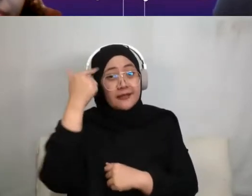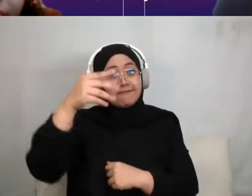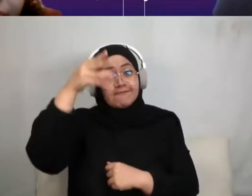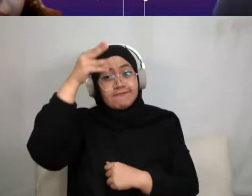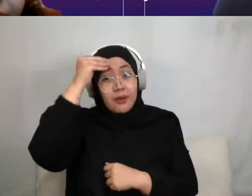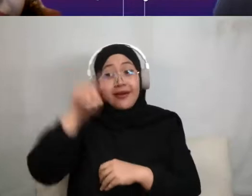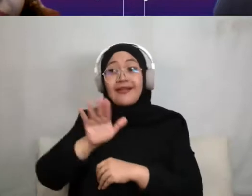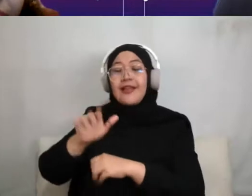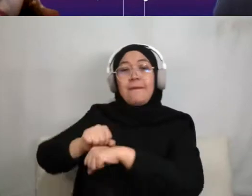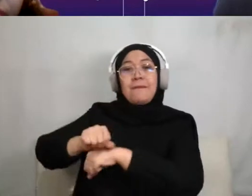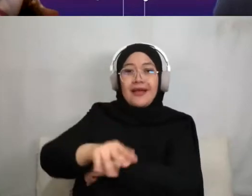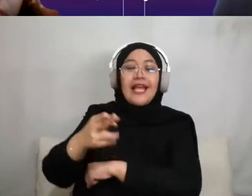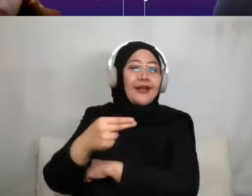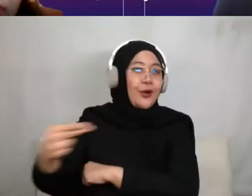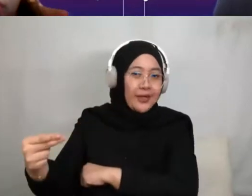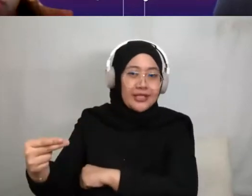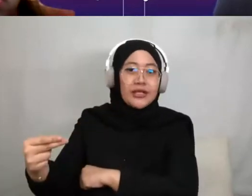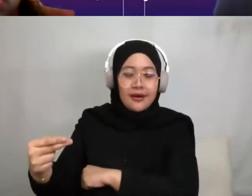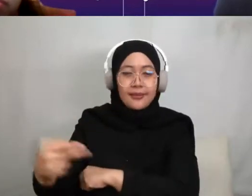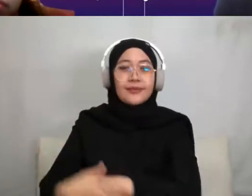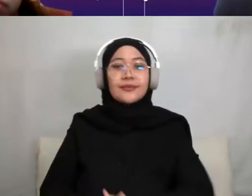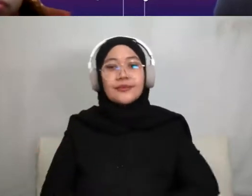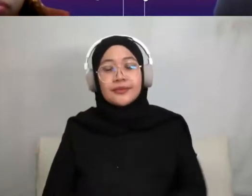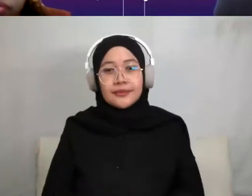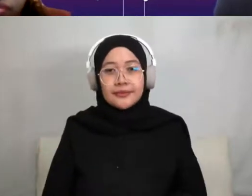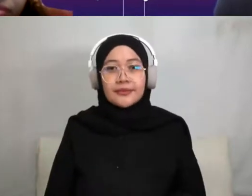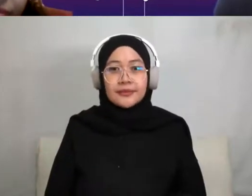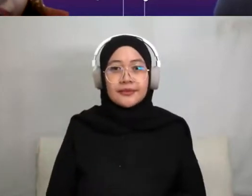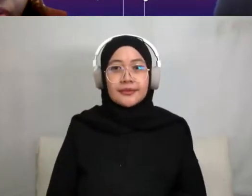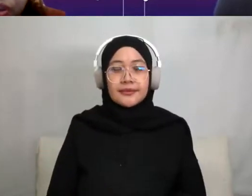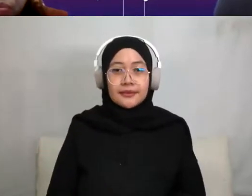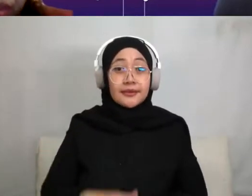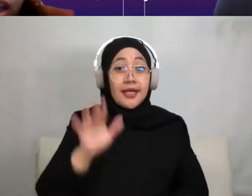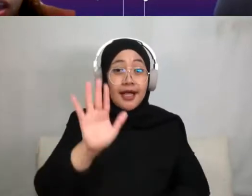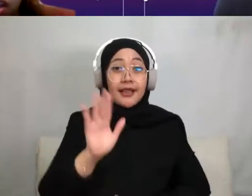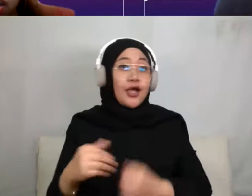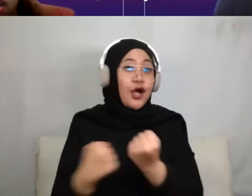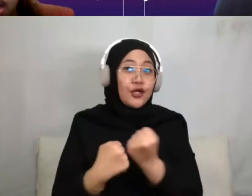We are Volatra is ready to support them in this aspect.